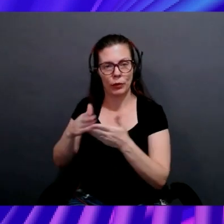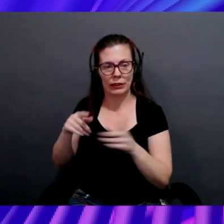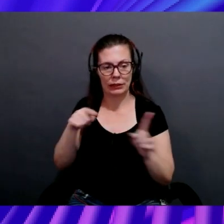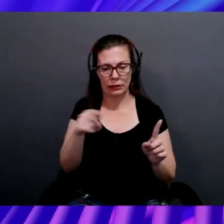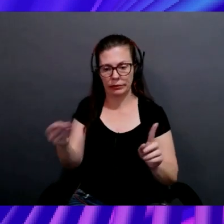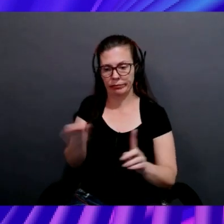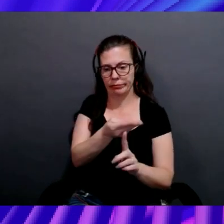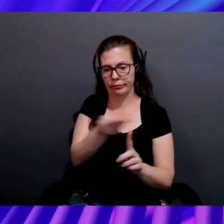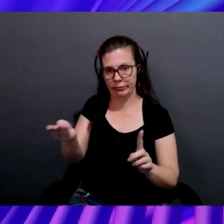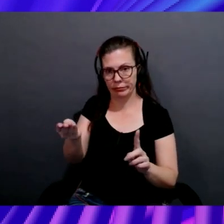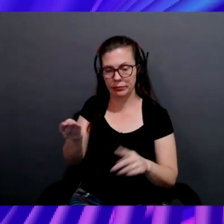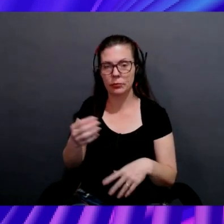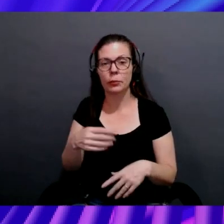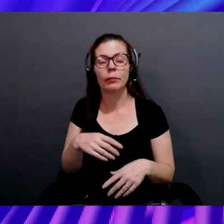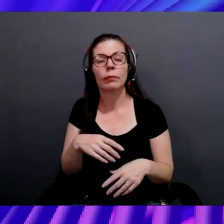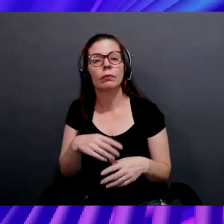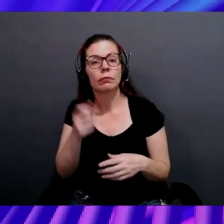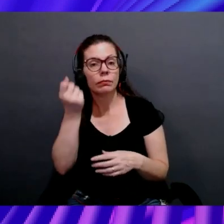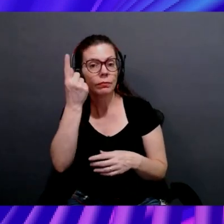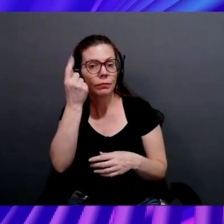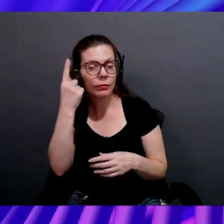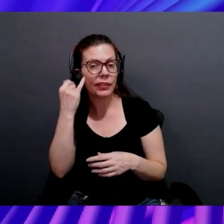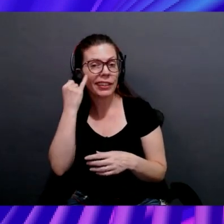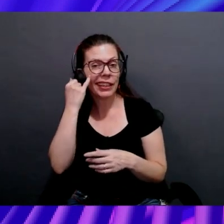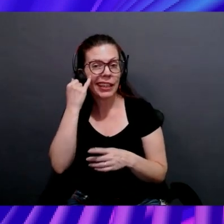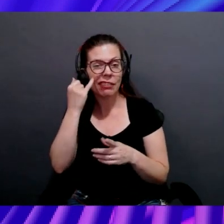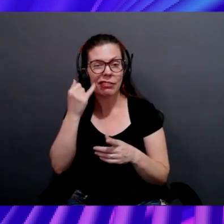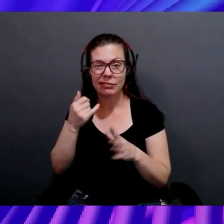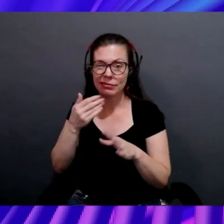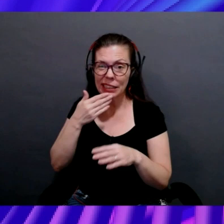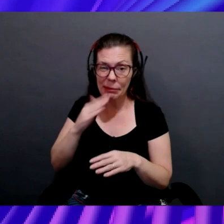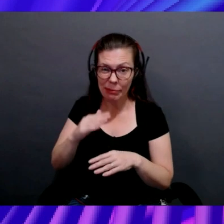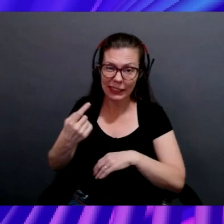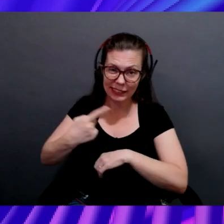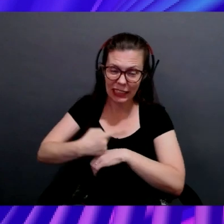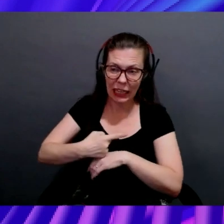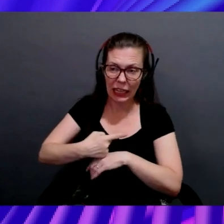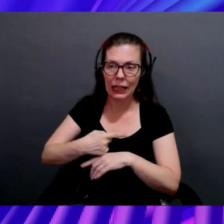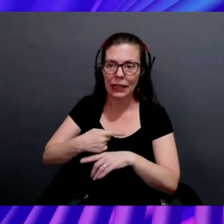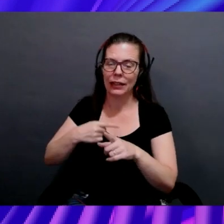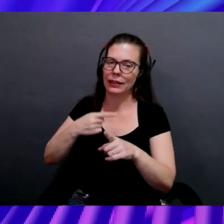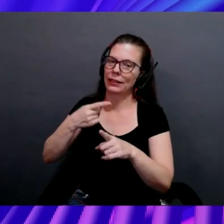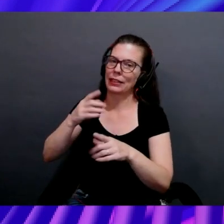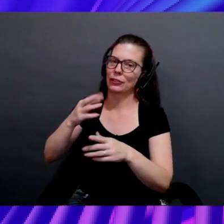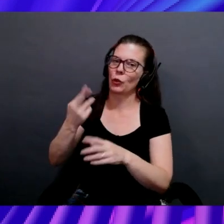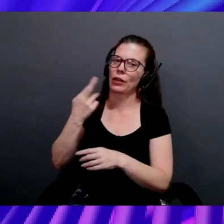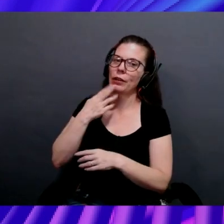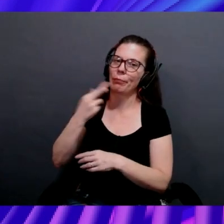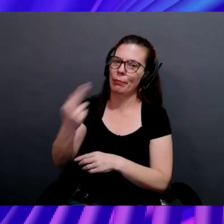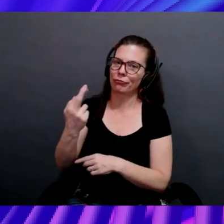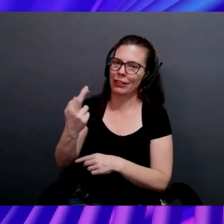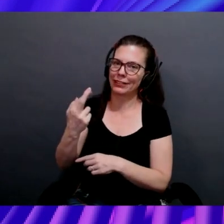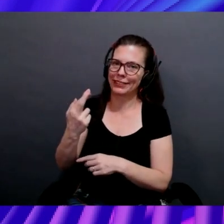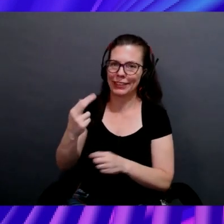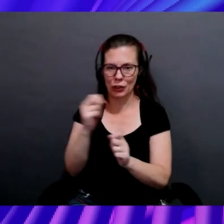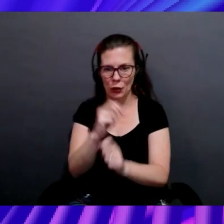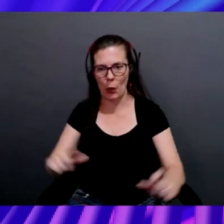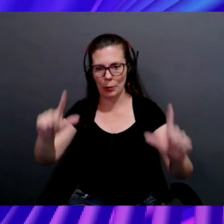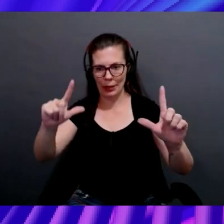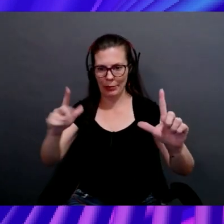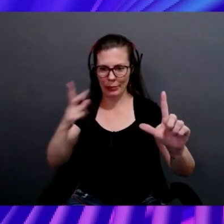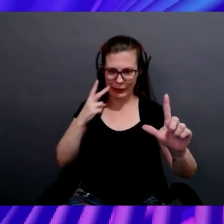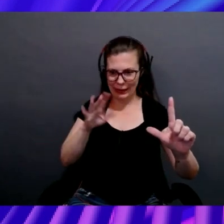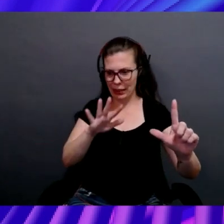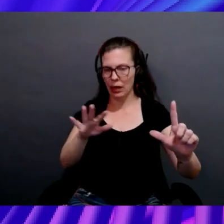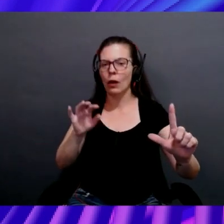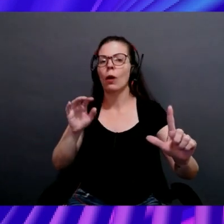Now, if you're having a bad day, this is going to be your best friend. You're going to be able to come in here, and you can see where things are being